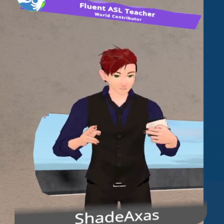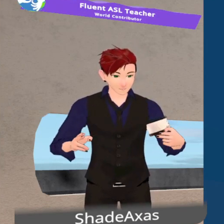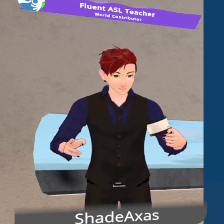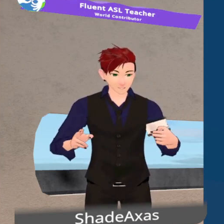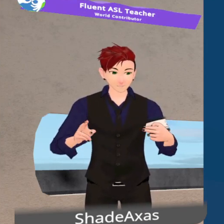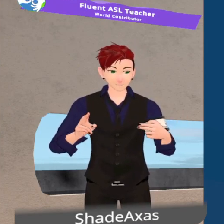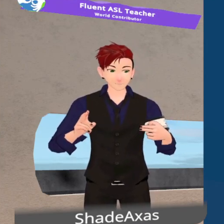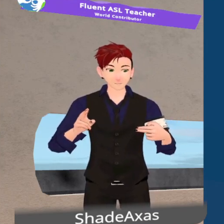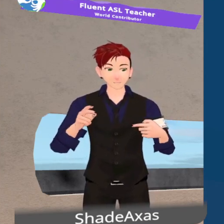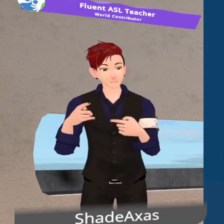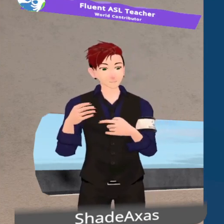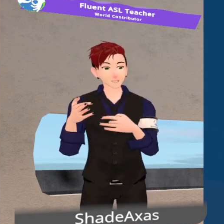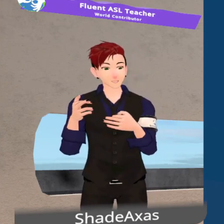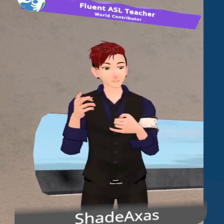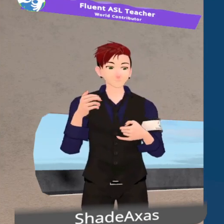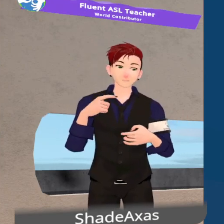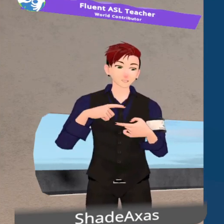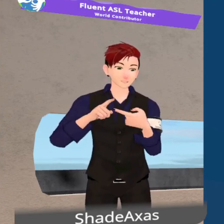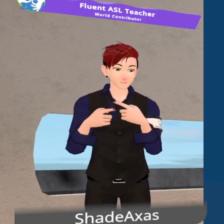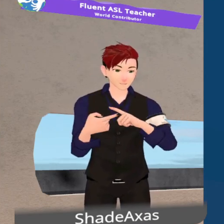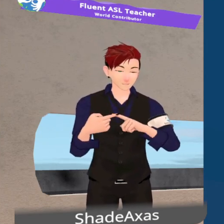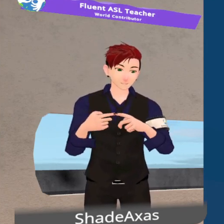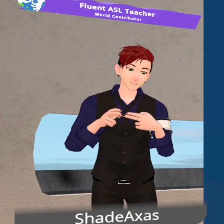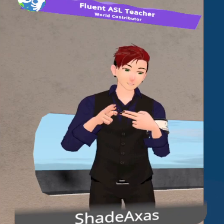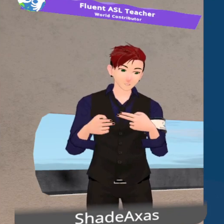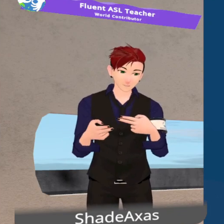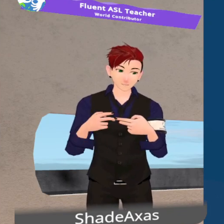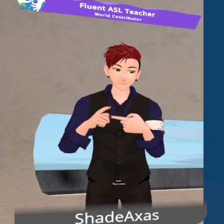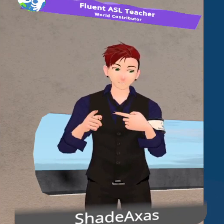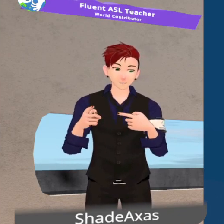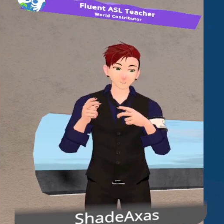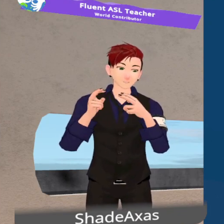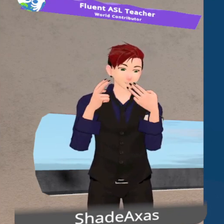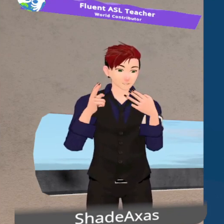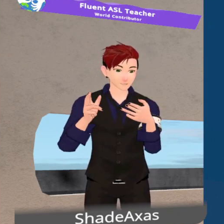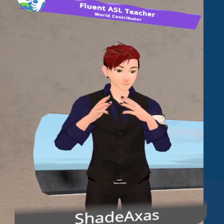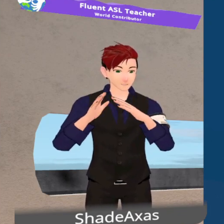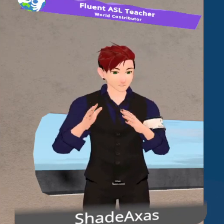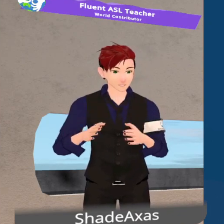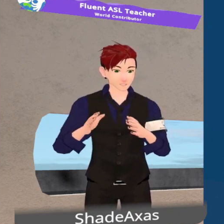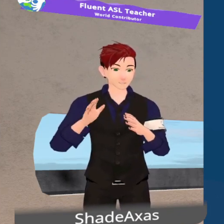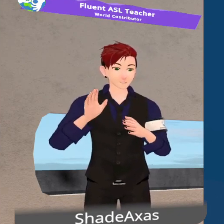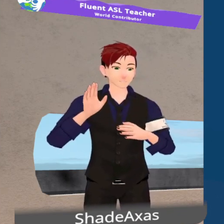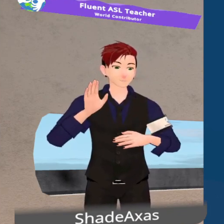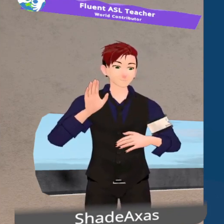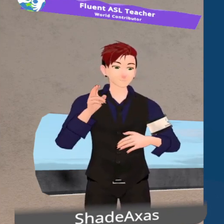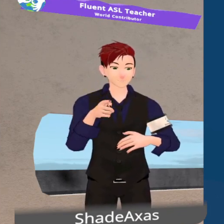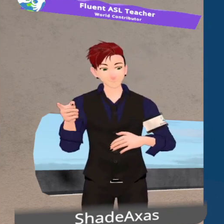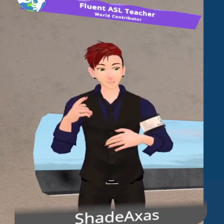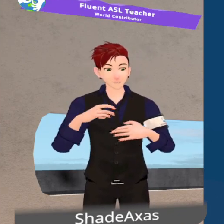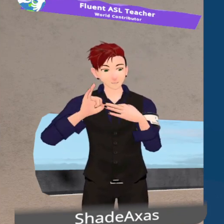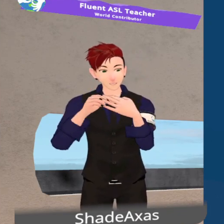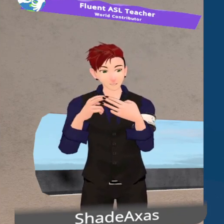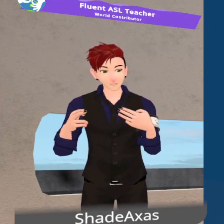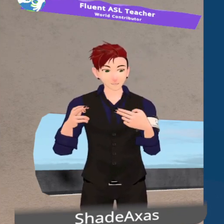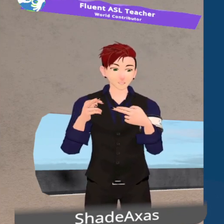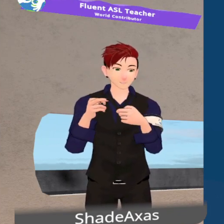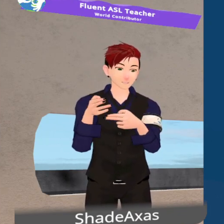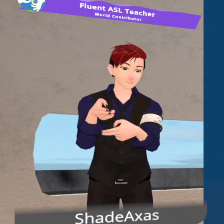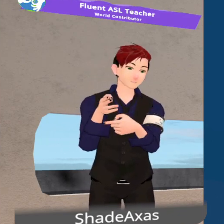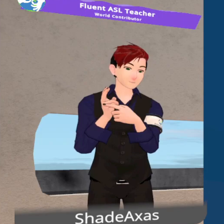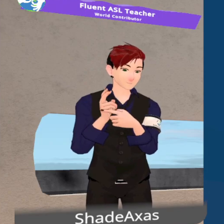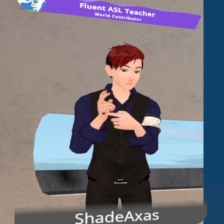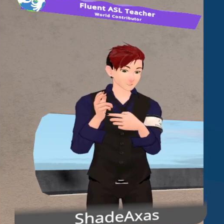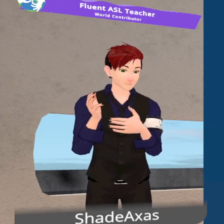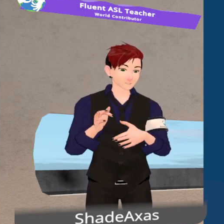Now that I have Index, and I have I had two friends who, whenever I'd visit their houses, they had Index,